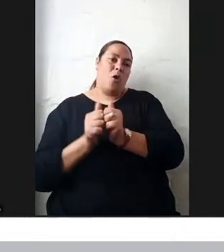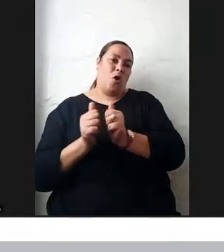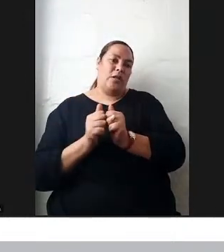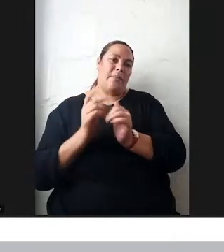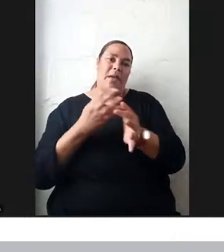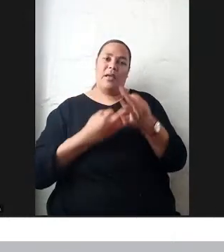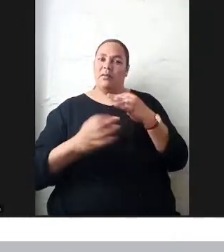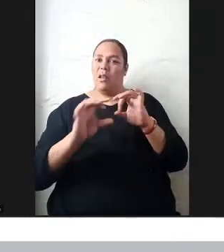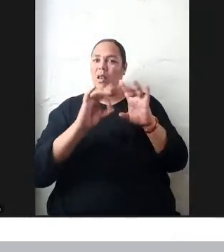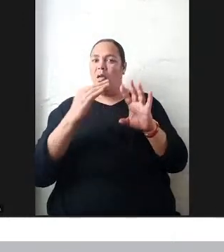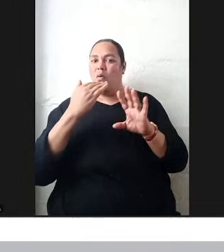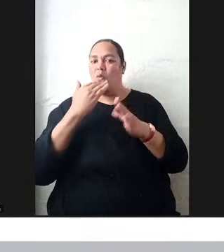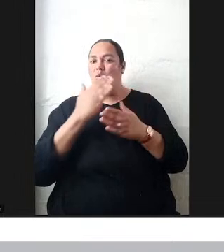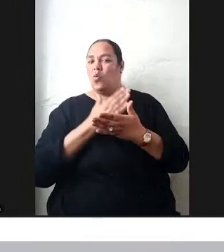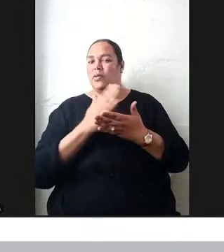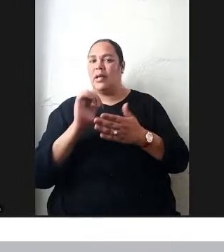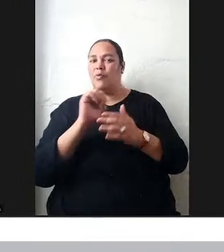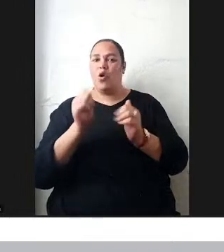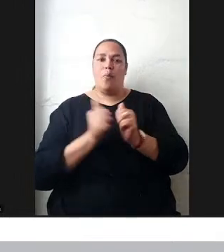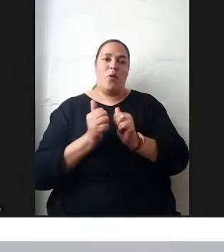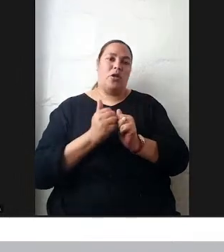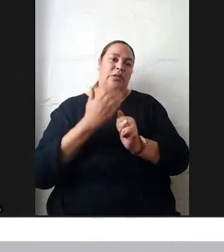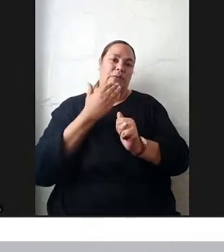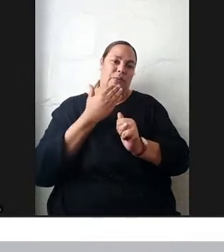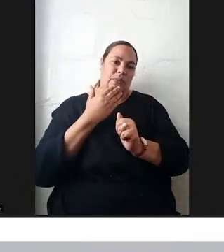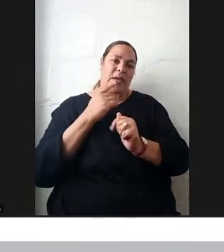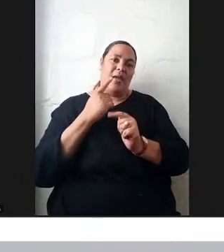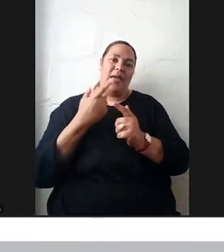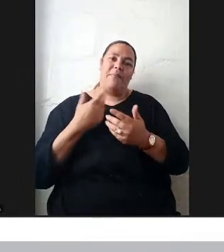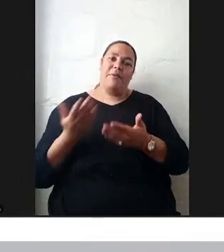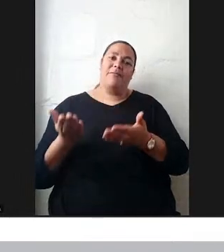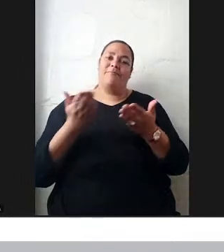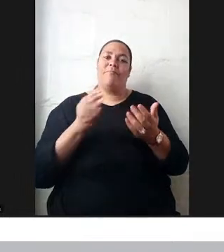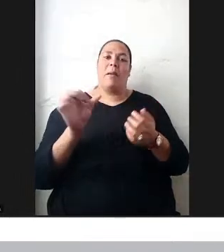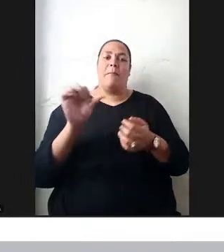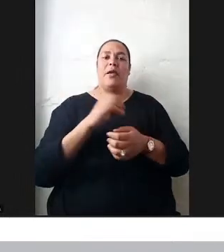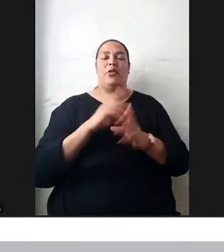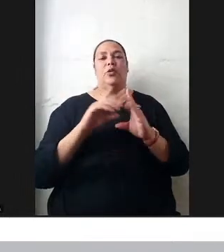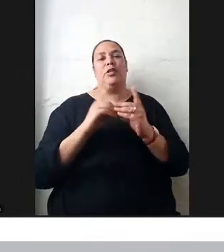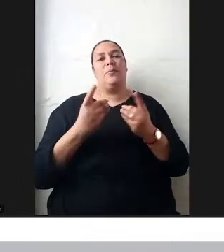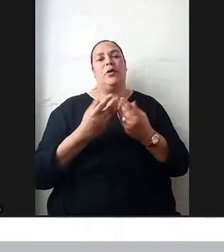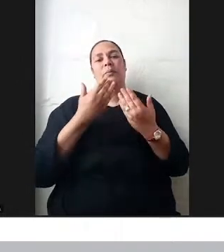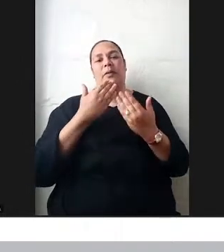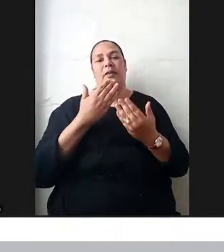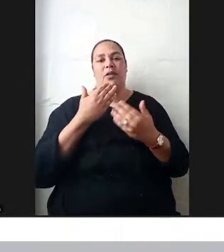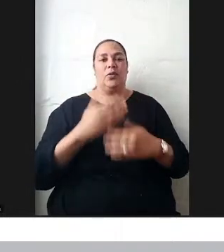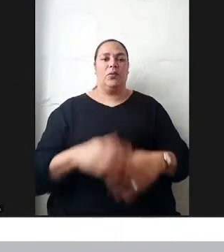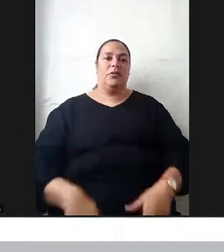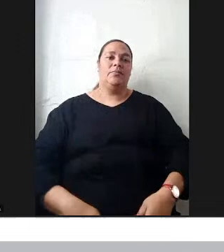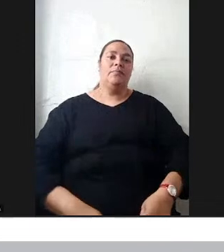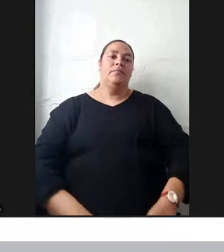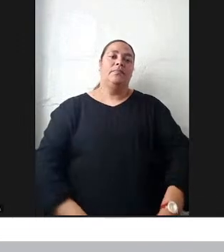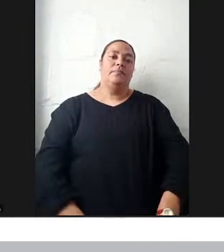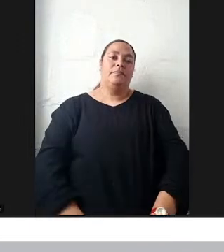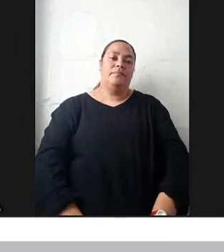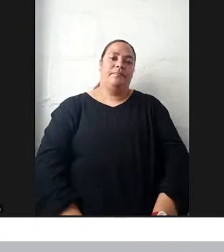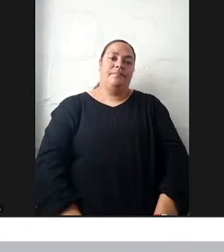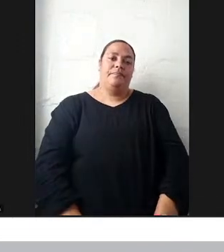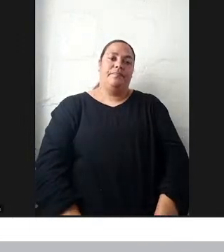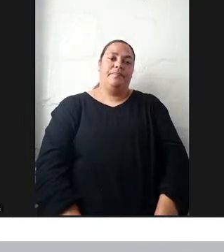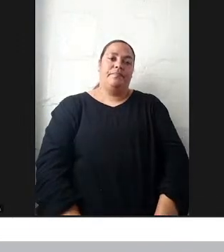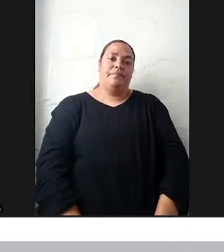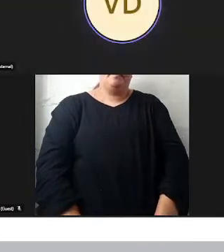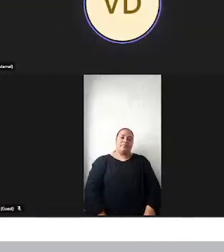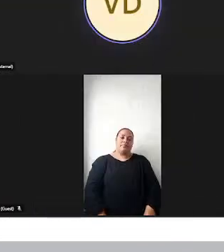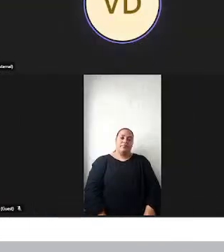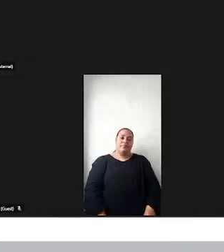some of those partners are. And with that, I'll hand back to the department. Thank you. Okay. I'm